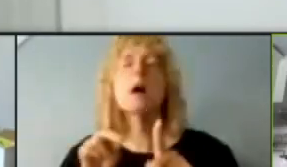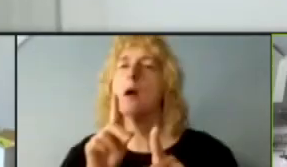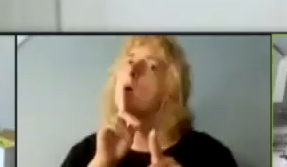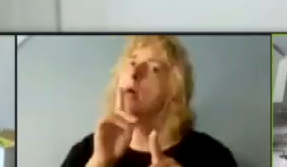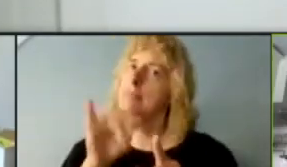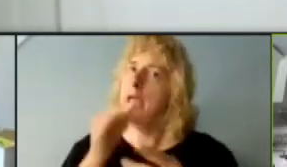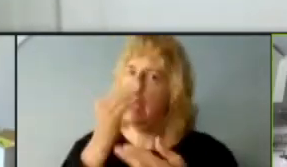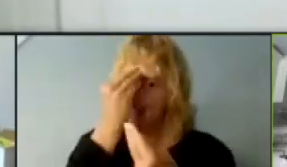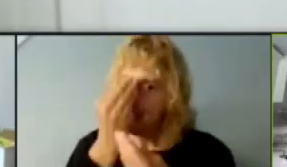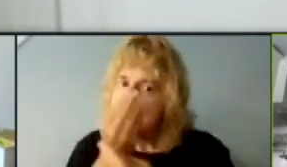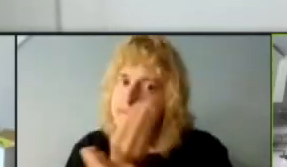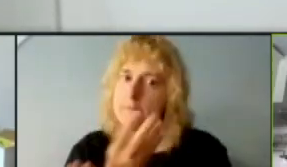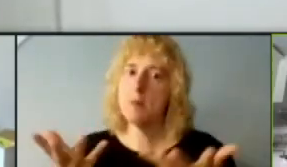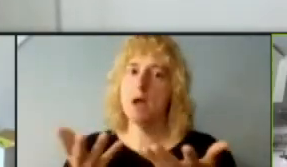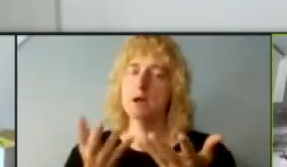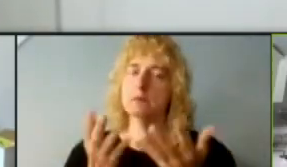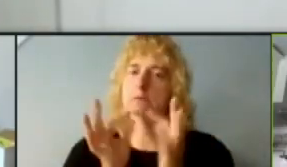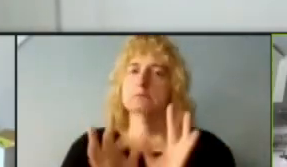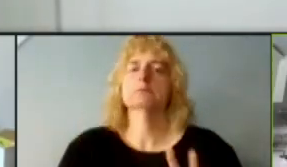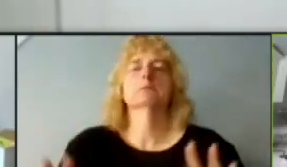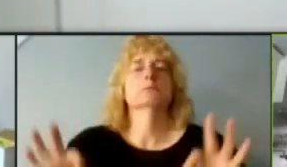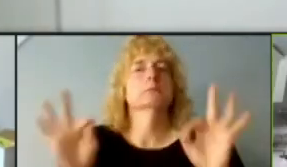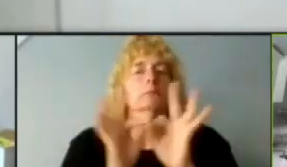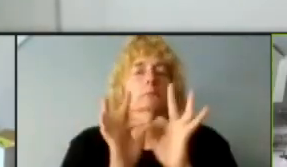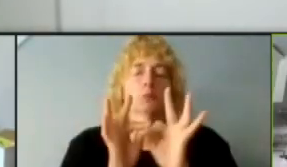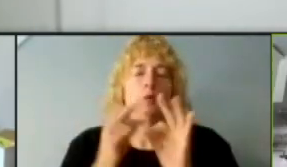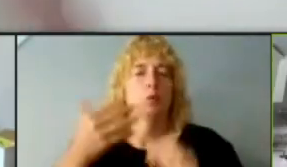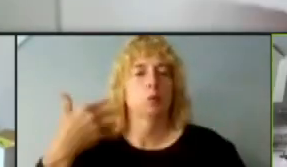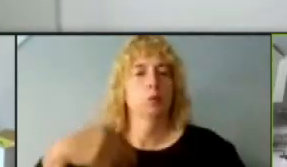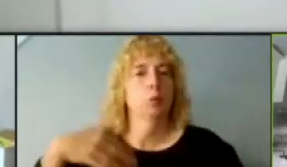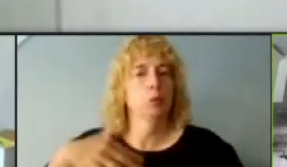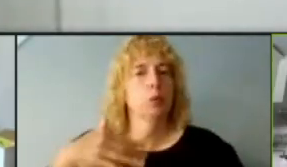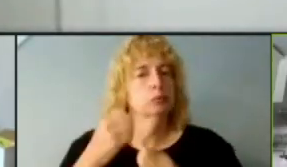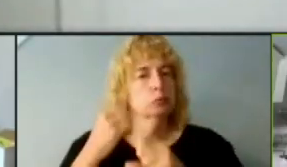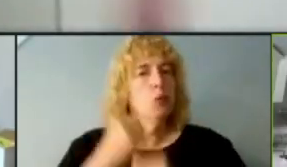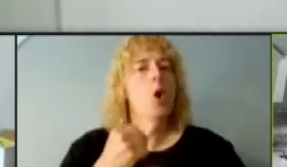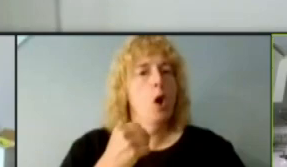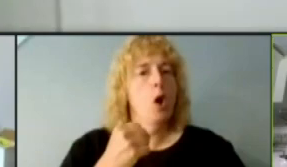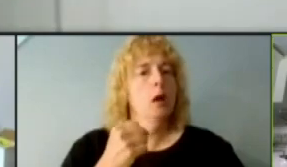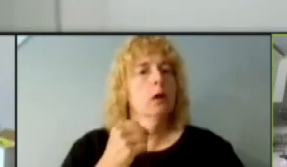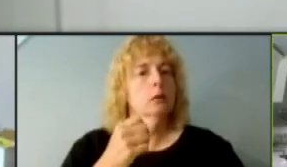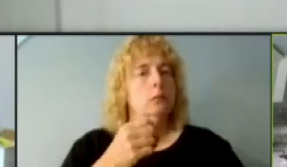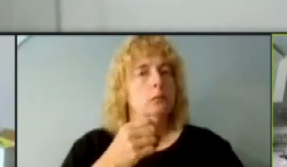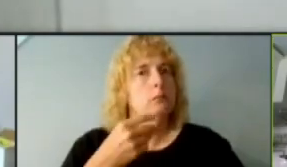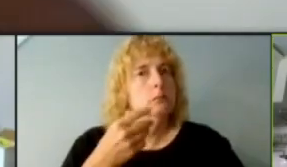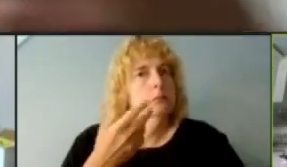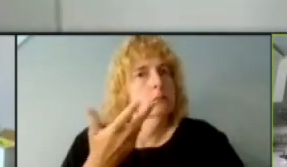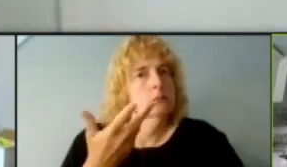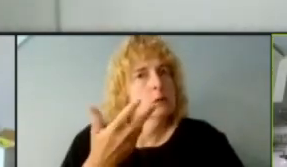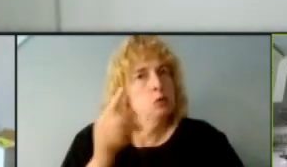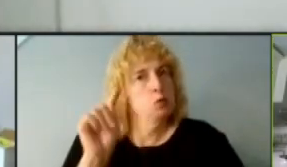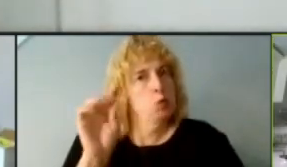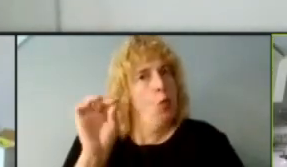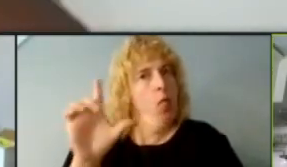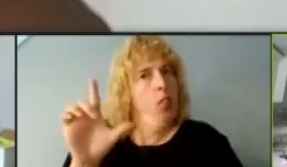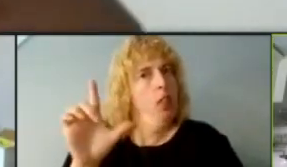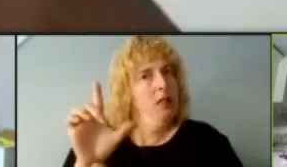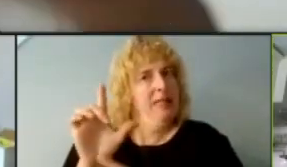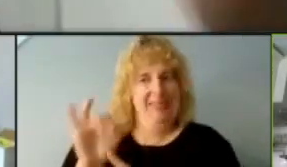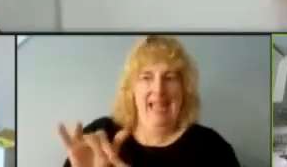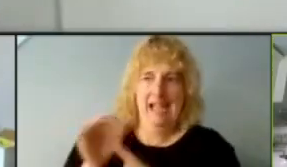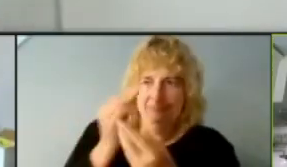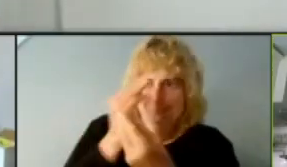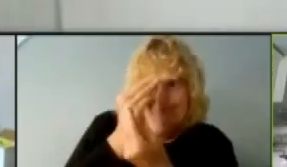often, we're not given the benefit of information and